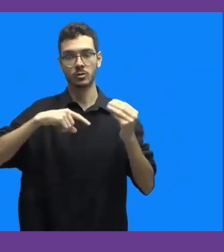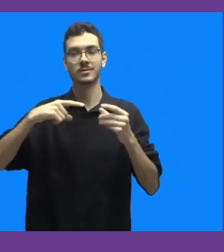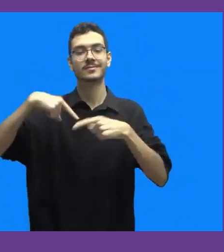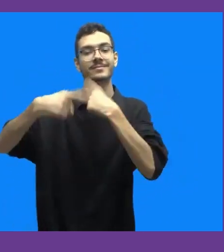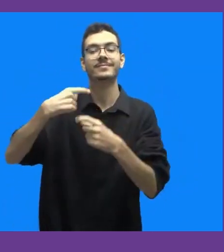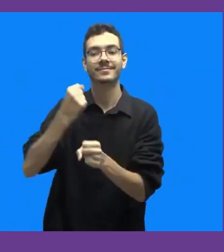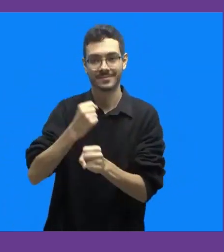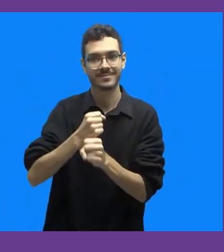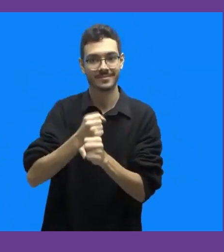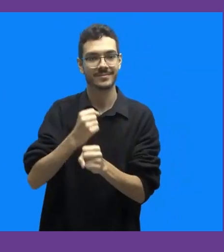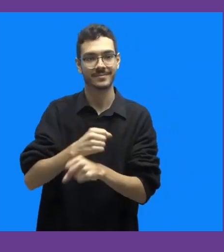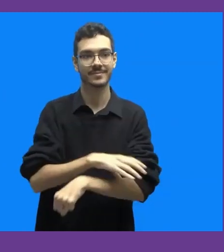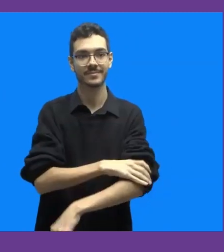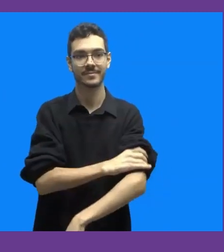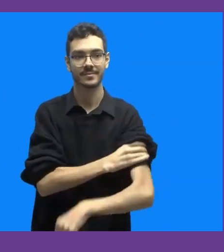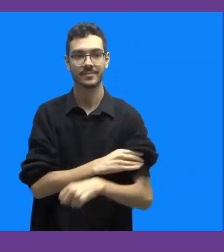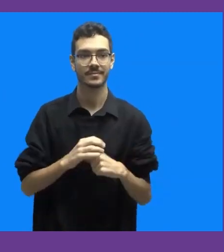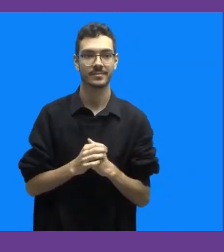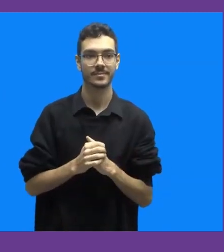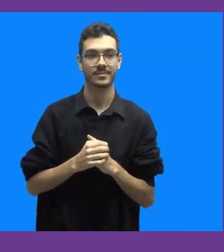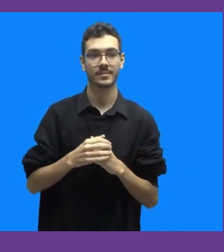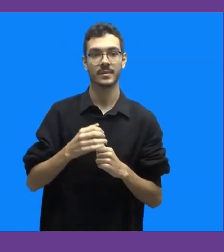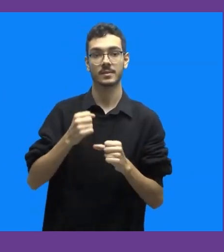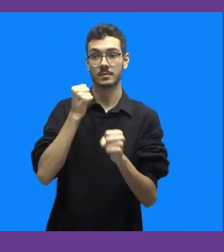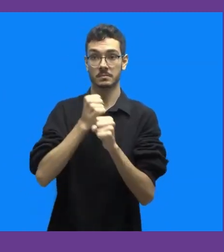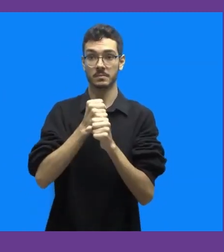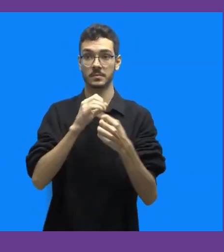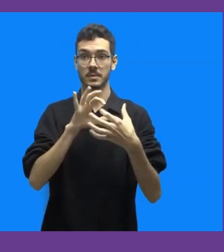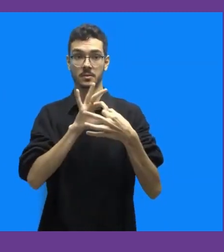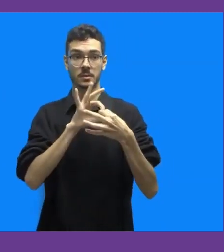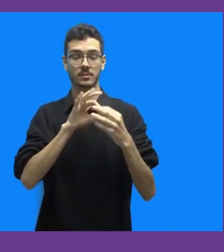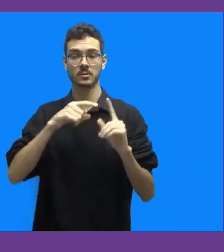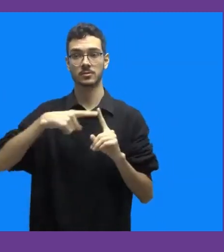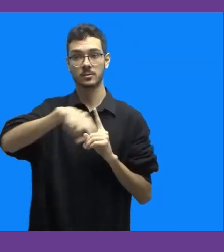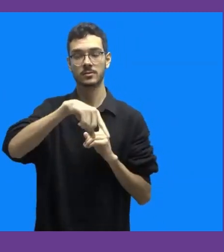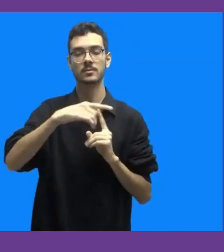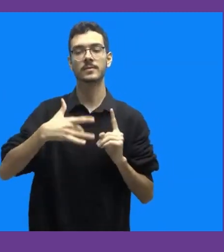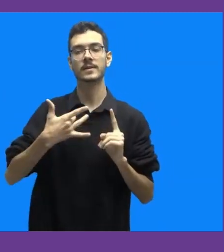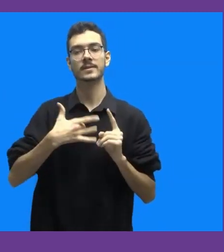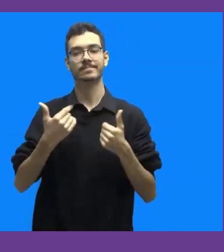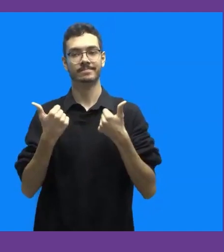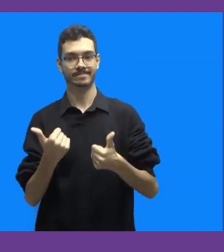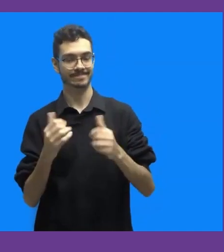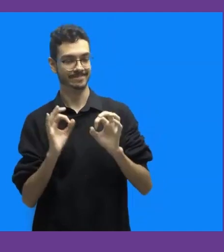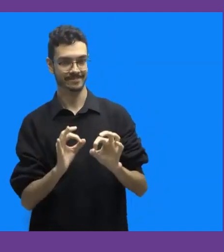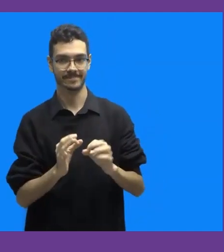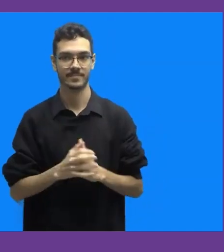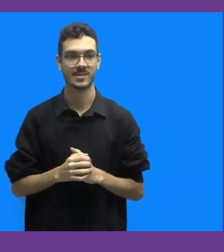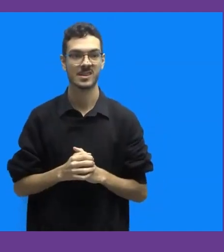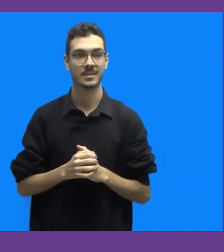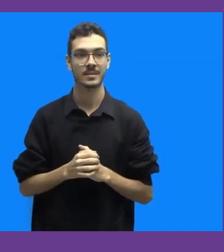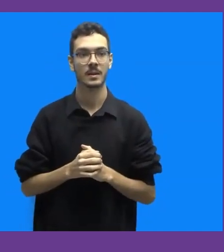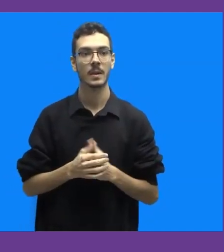universities? Would there be? Well, there's, I think there's no silver bullet